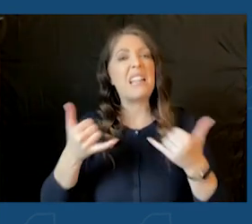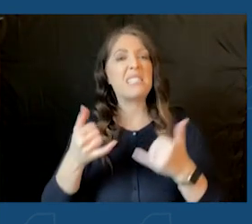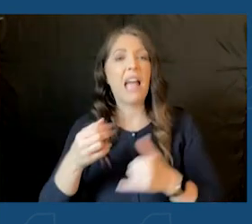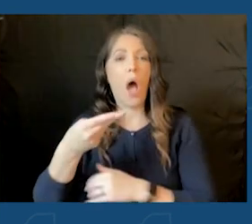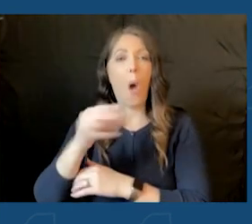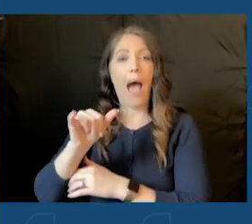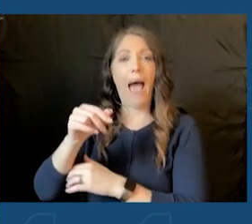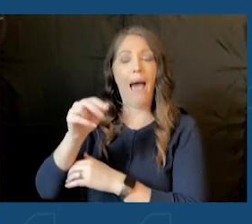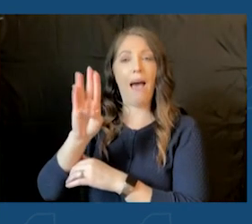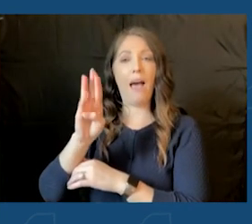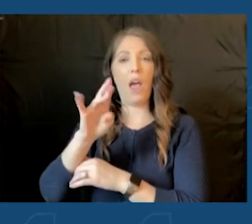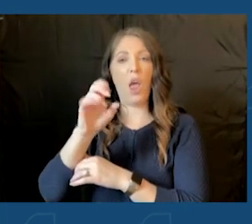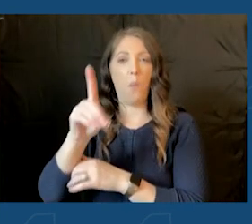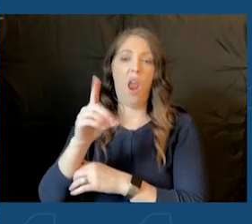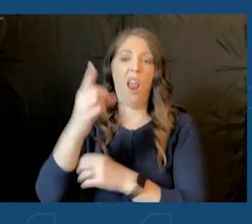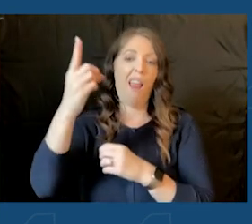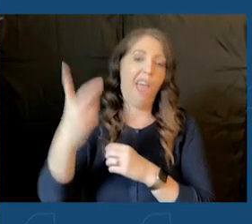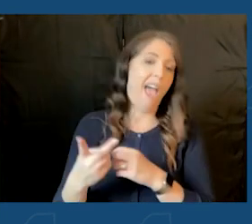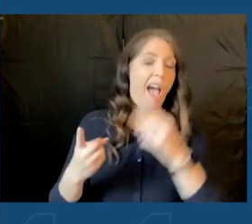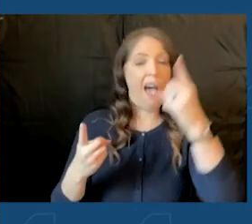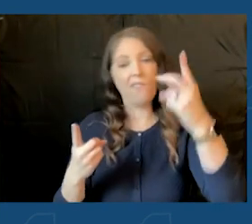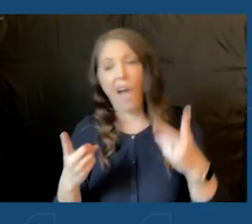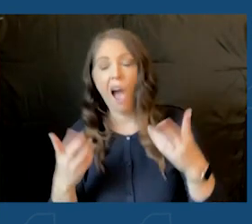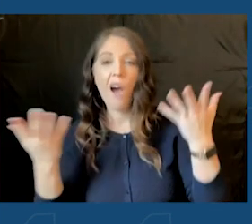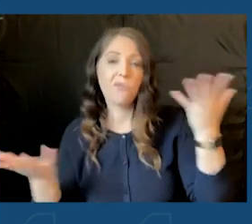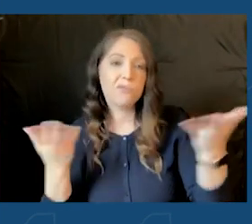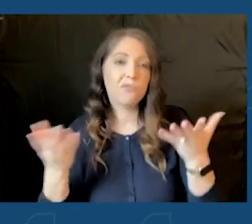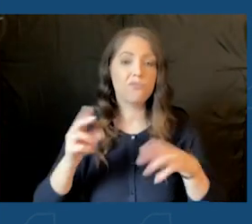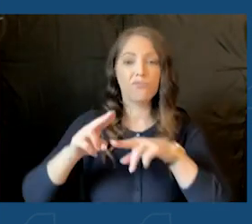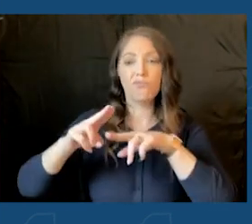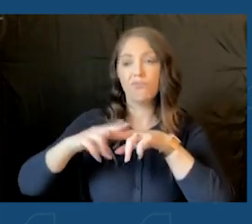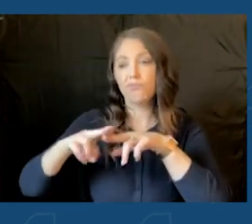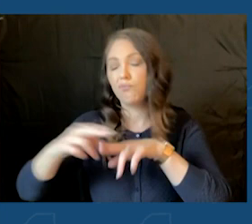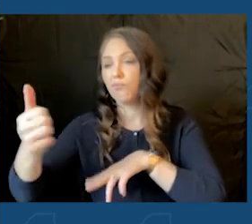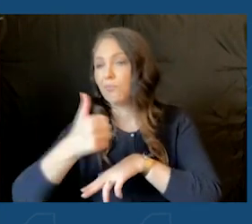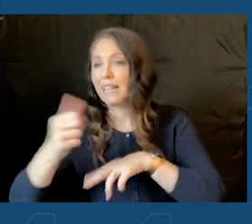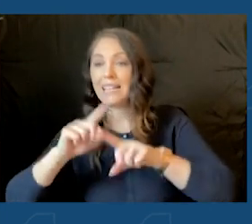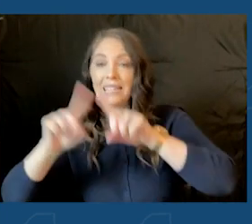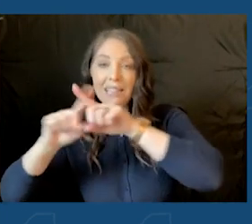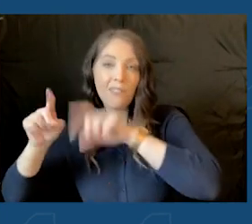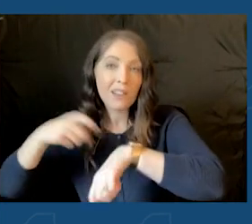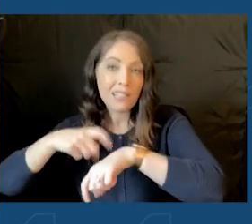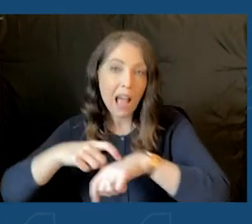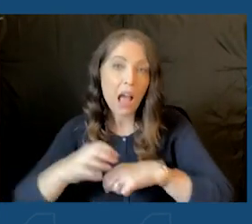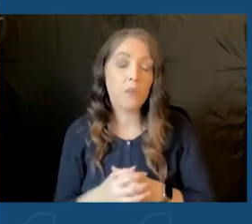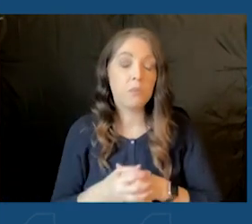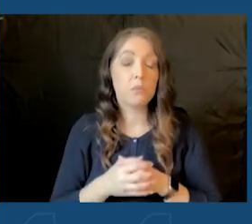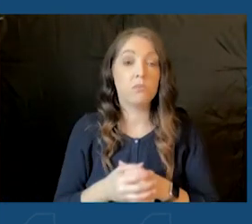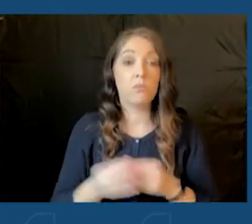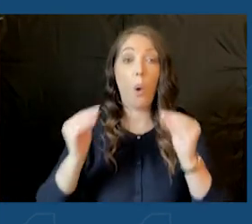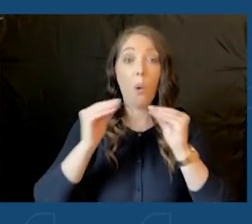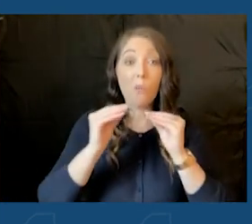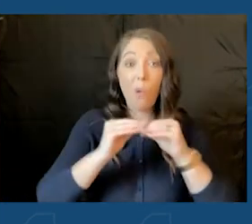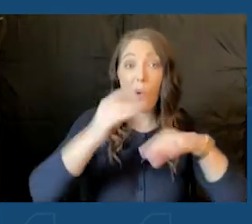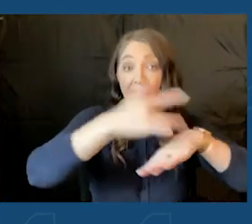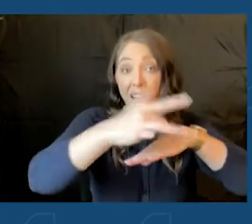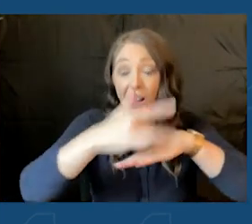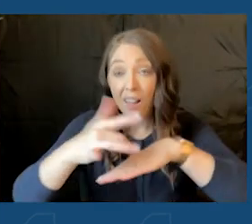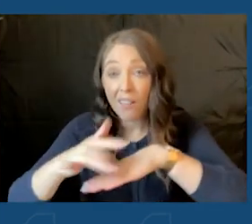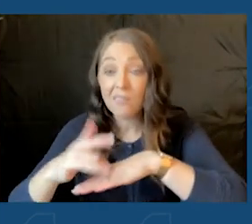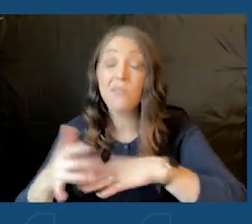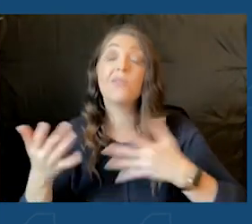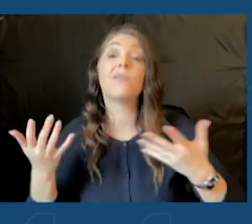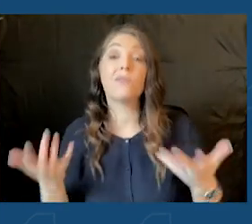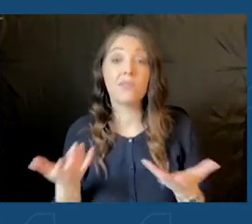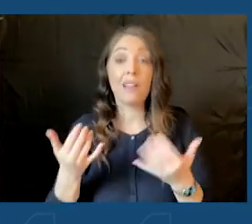at different times. So more service means more convenience. And with East Side Access, Grand Central Madison, service to Grand Central, all of a